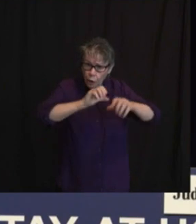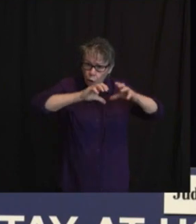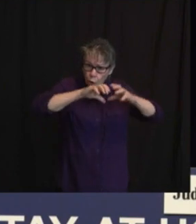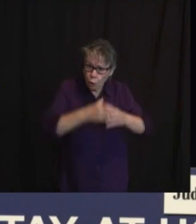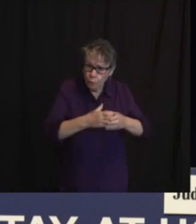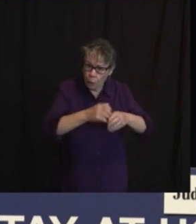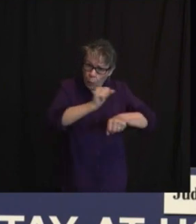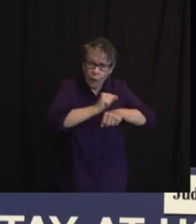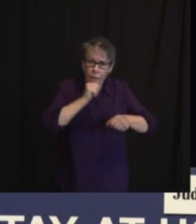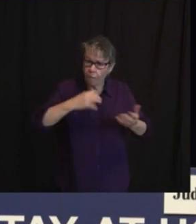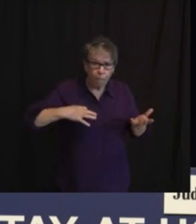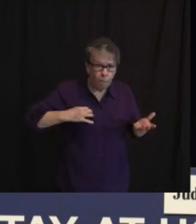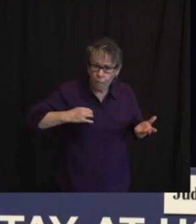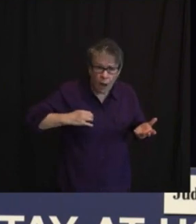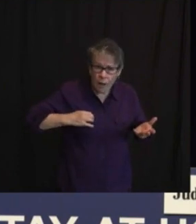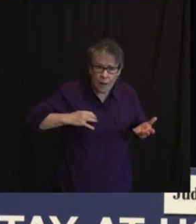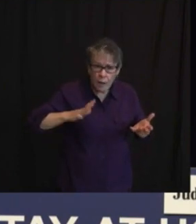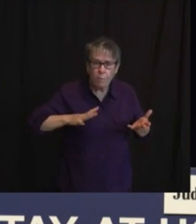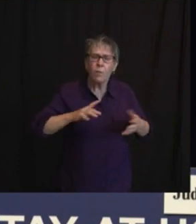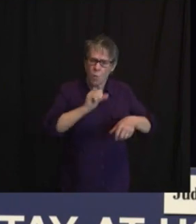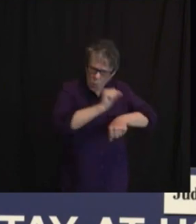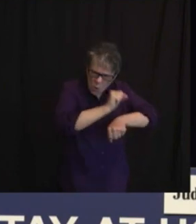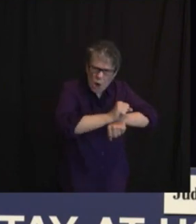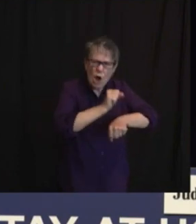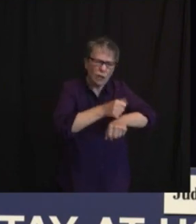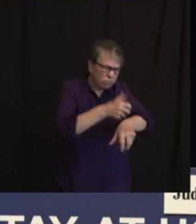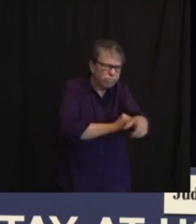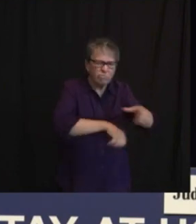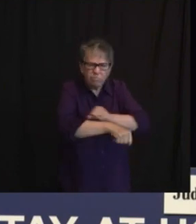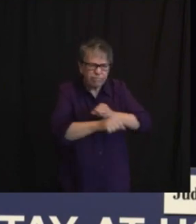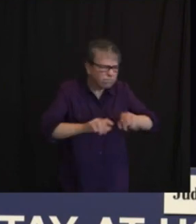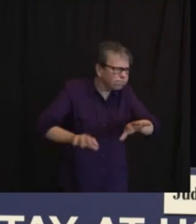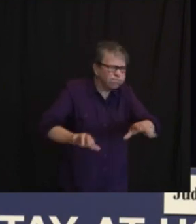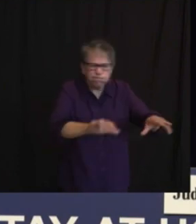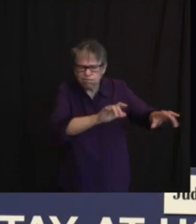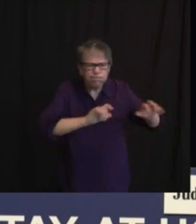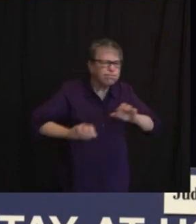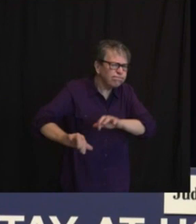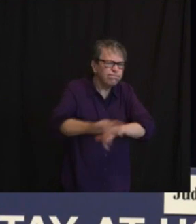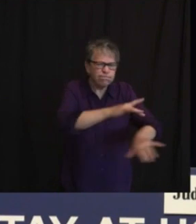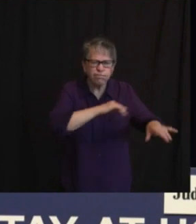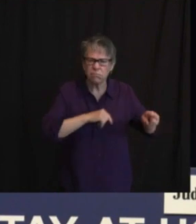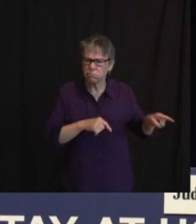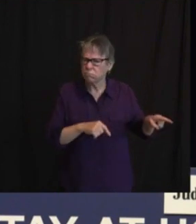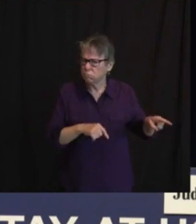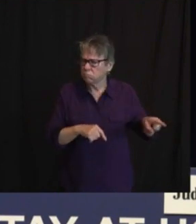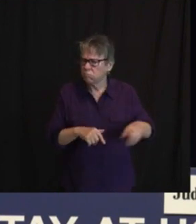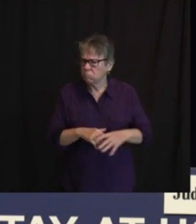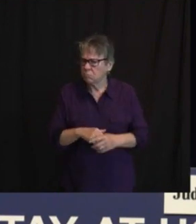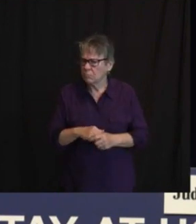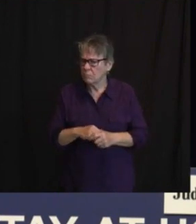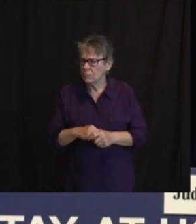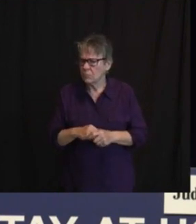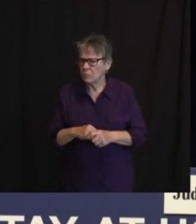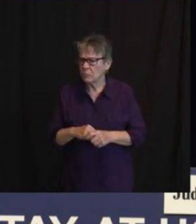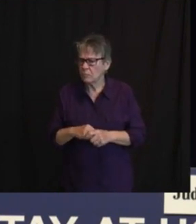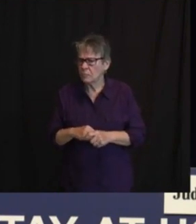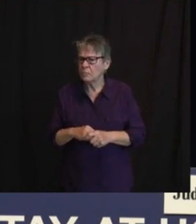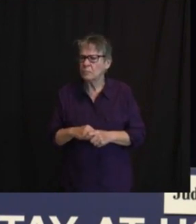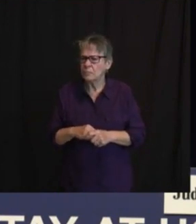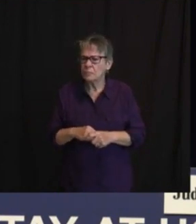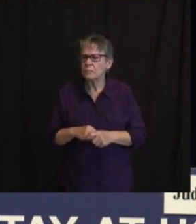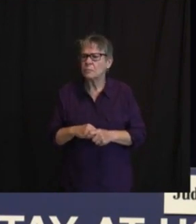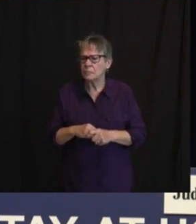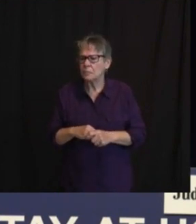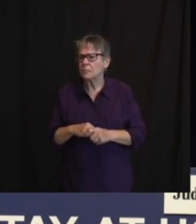of hot spots. So we're going to start comparing. Is there more that we should be doing? And how do we implement certain